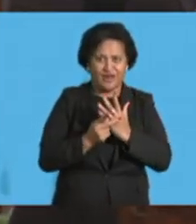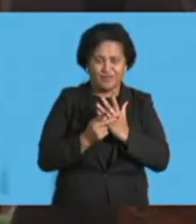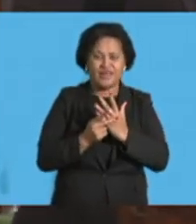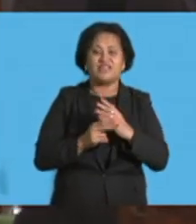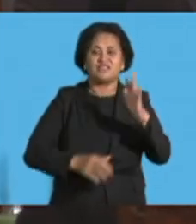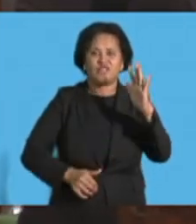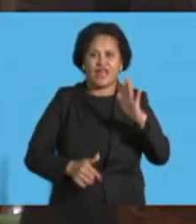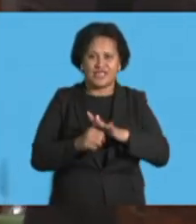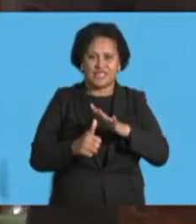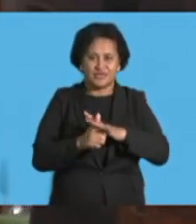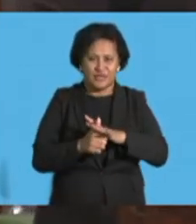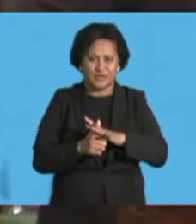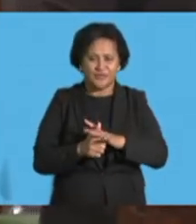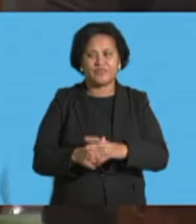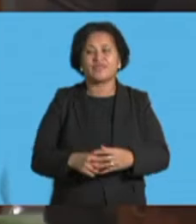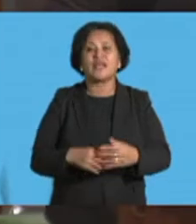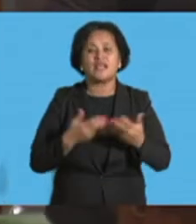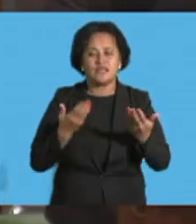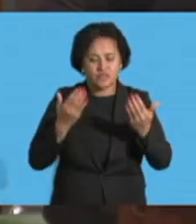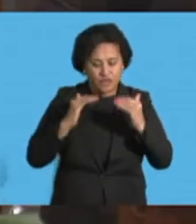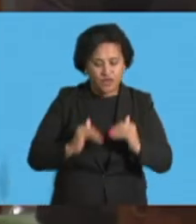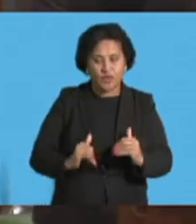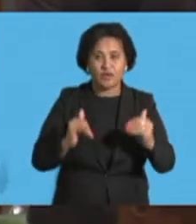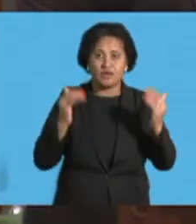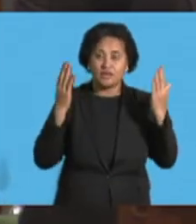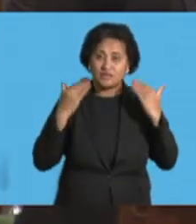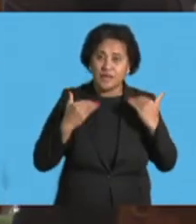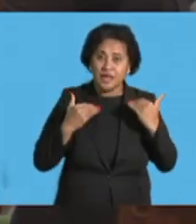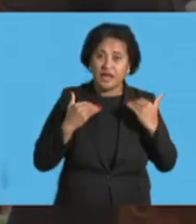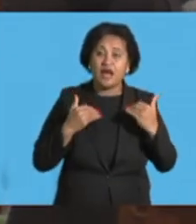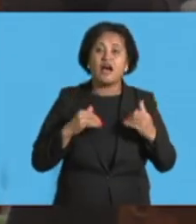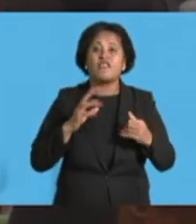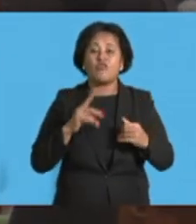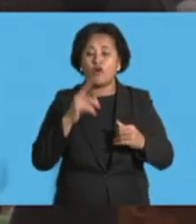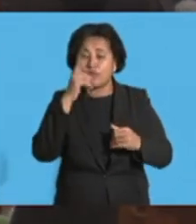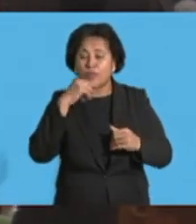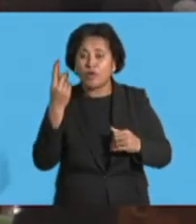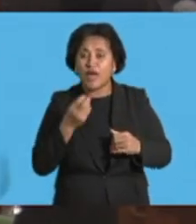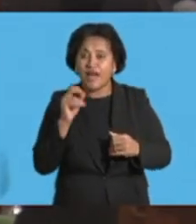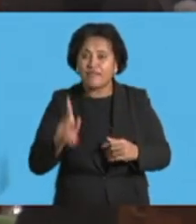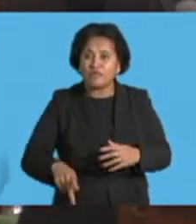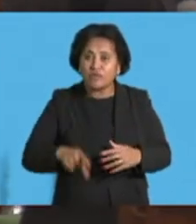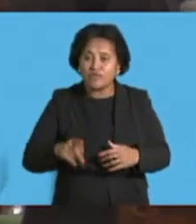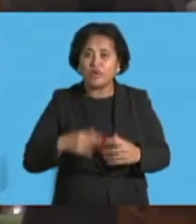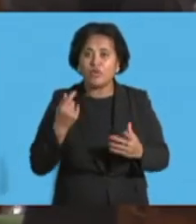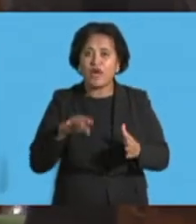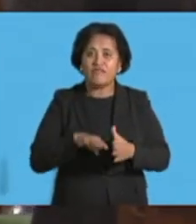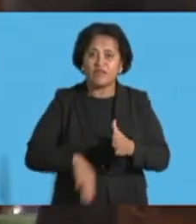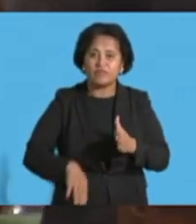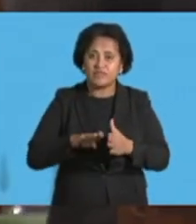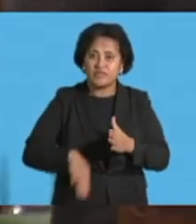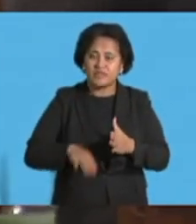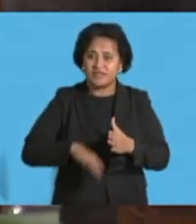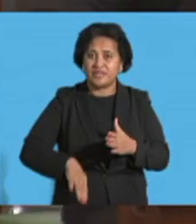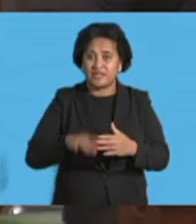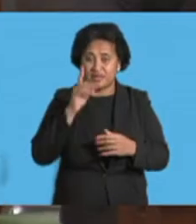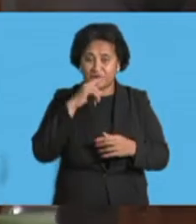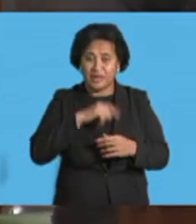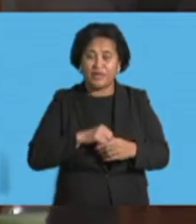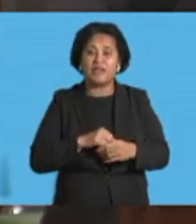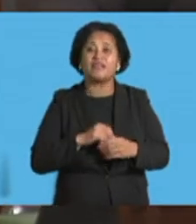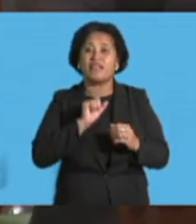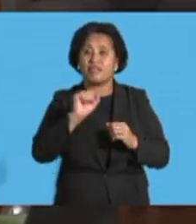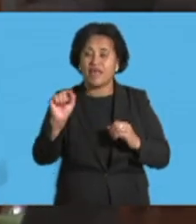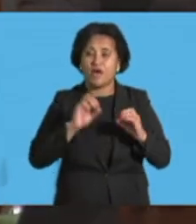accessibility. Madam Speaker, furthermore, in empowering people living in poverty and people of marginalized circumstances and their